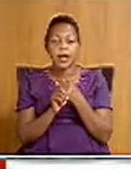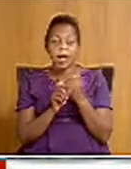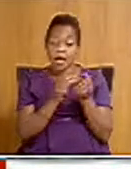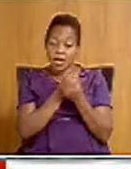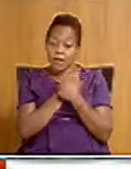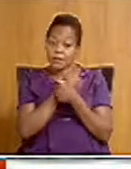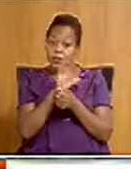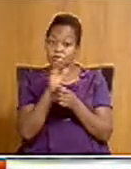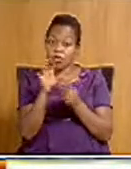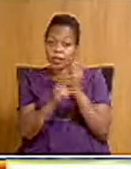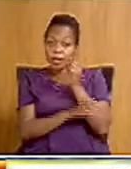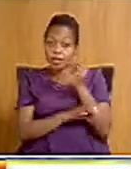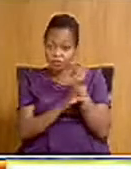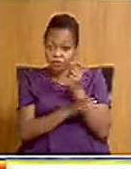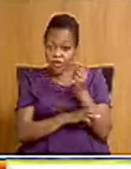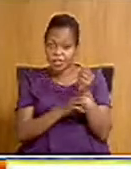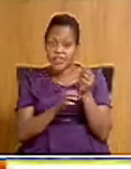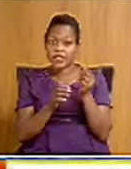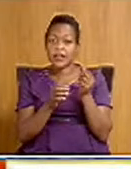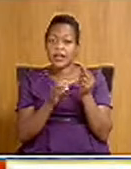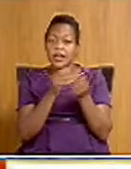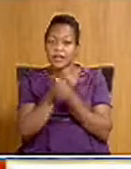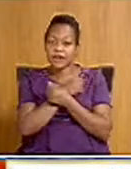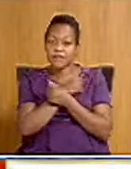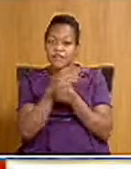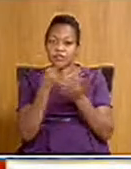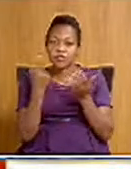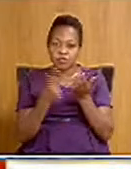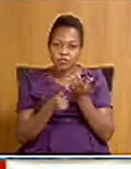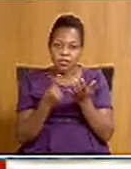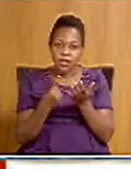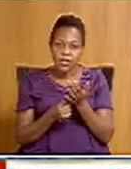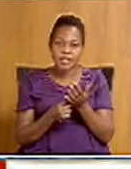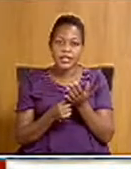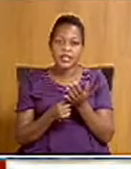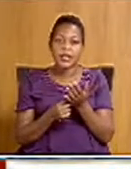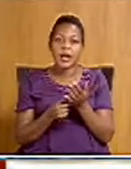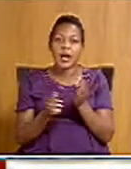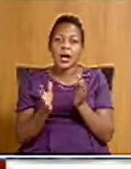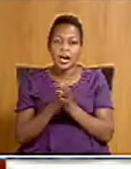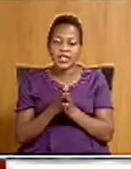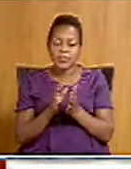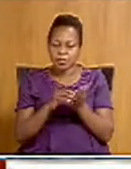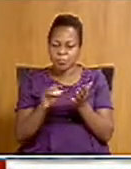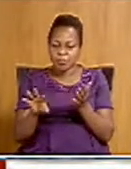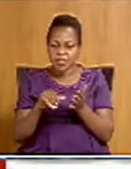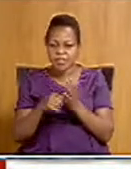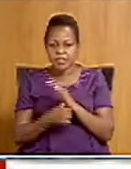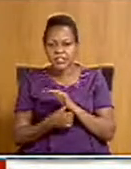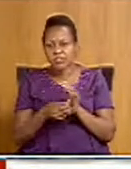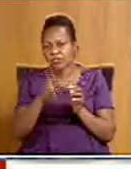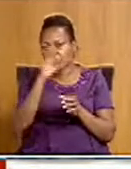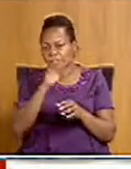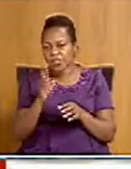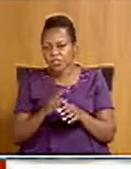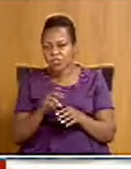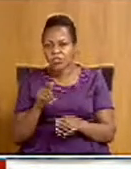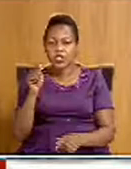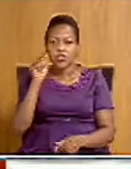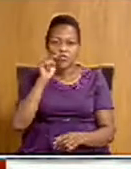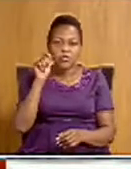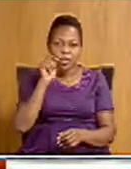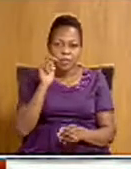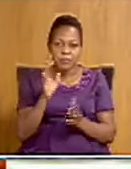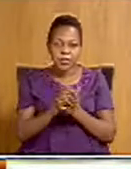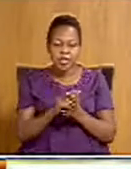patriotism, loving Uganda and rejecting sectarianism of religion or tribe, as